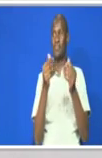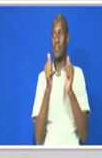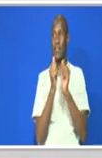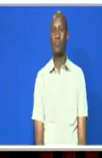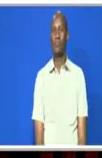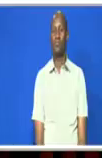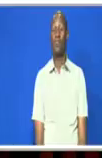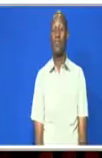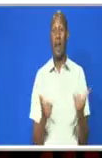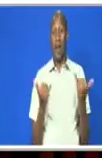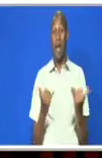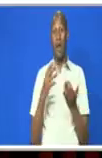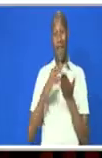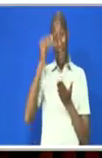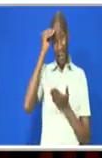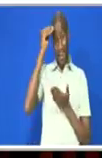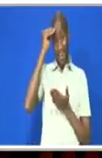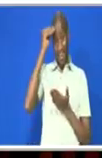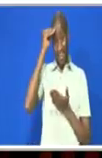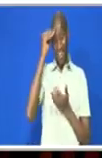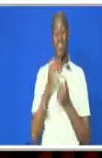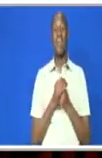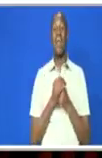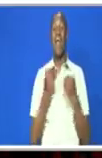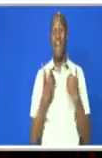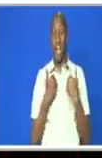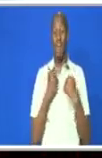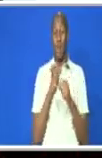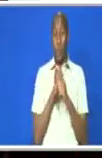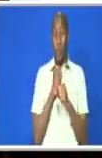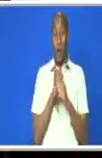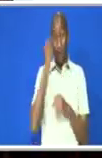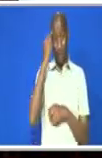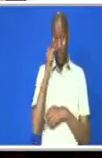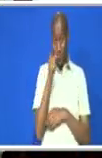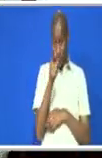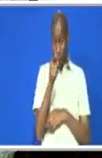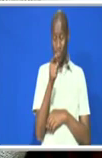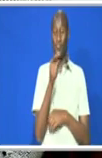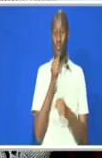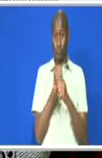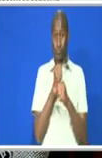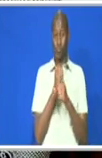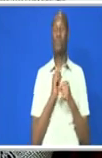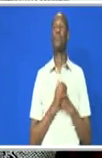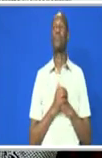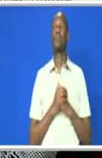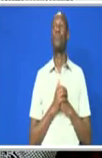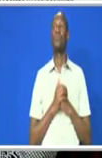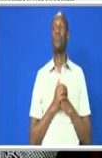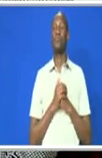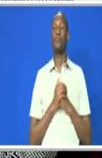18. And now, Lana, I have some work for you to do.